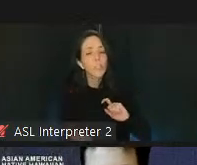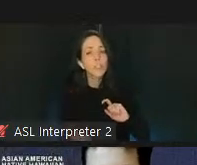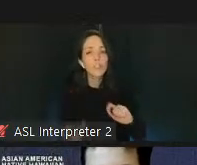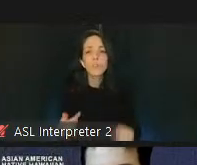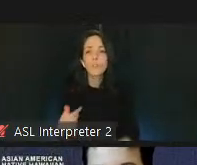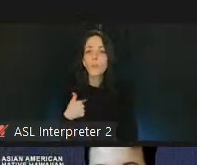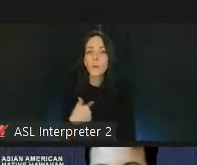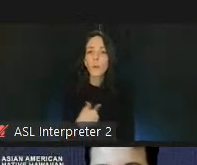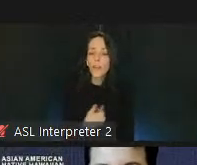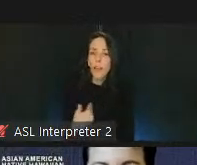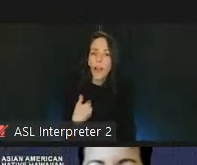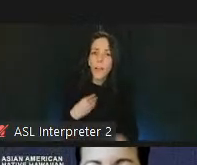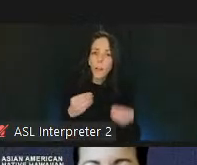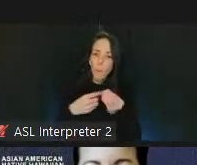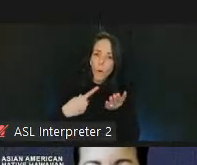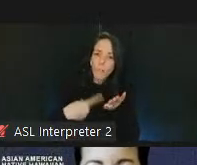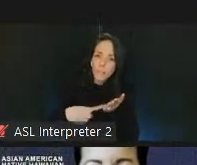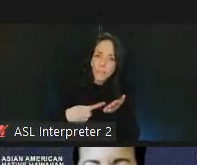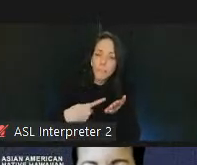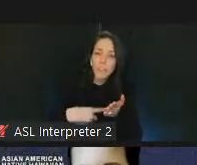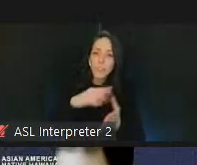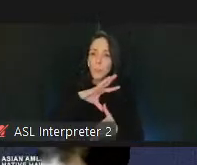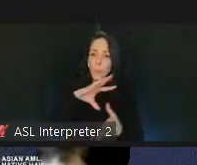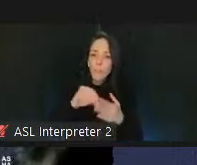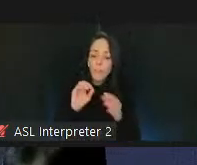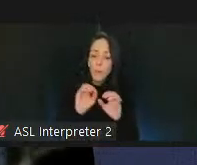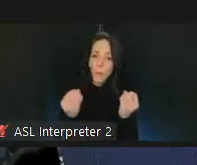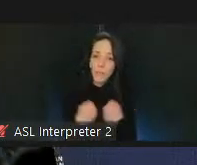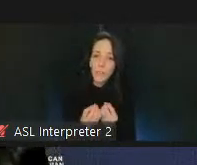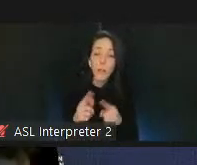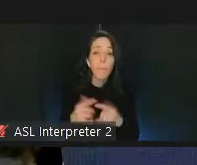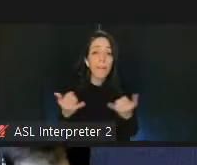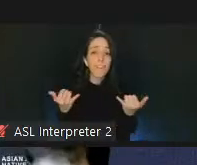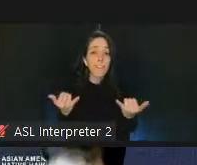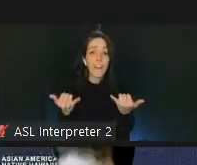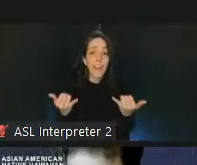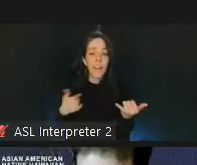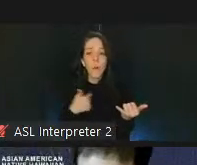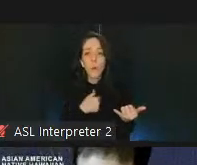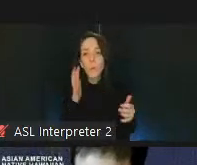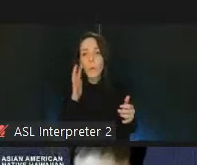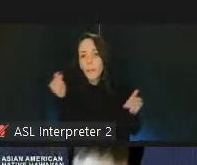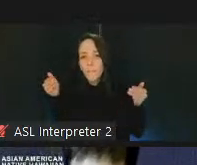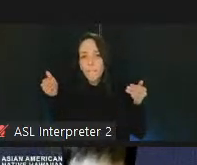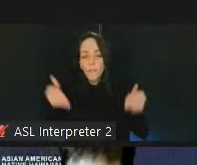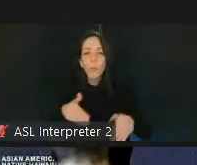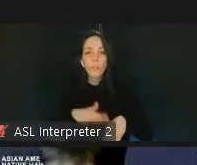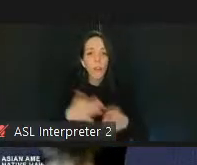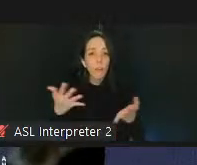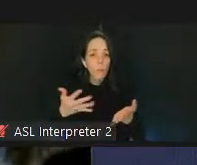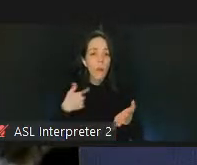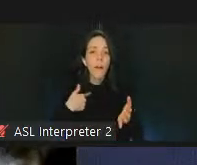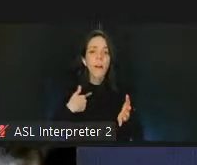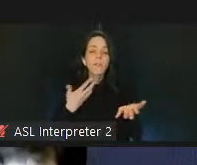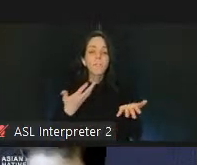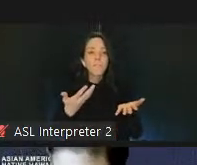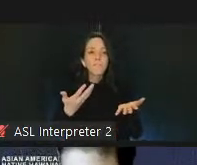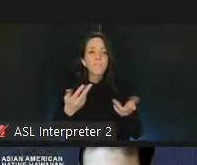within the organization. What we are focused on in the proposed budget is managing to